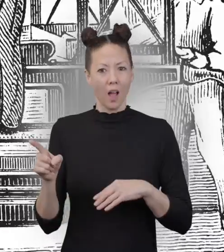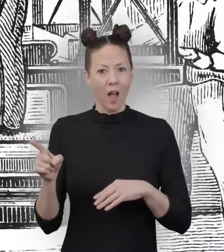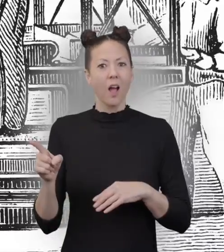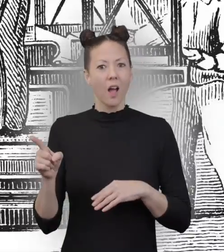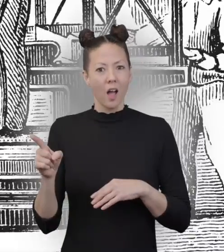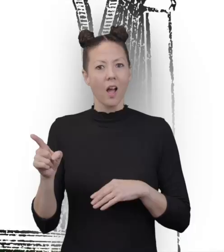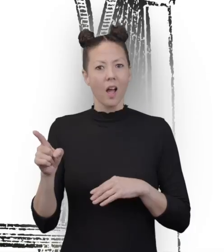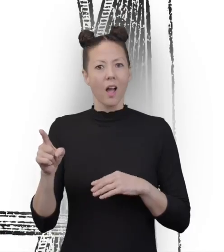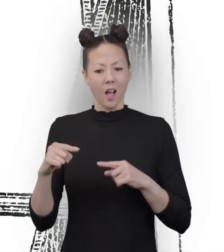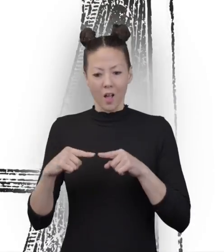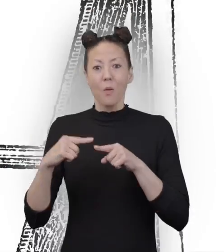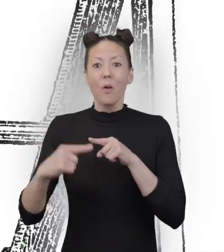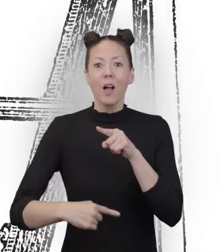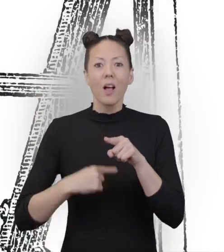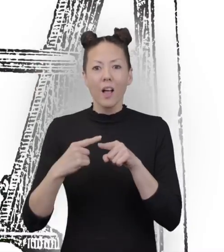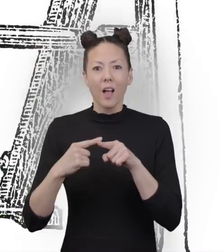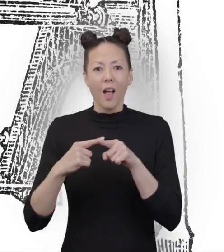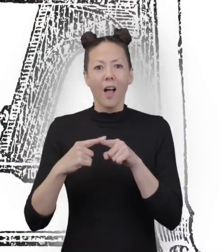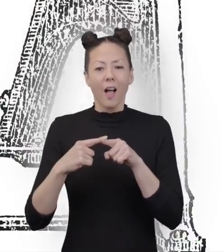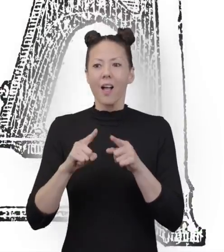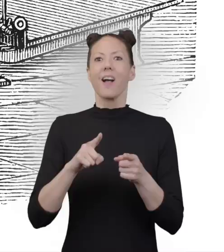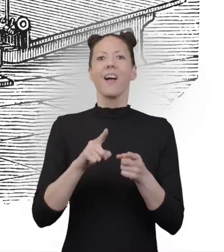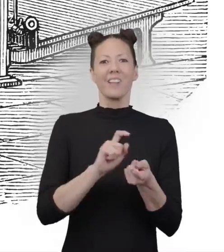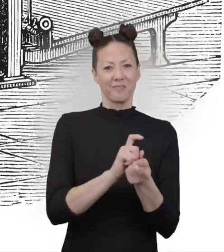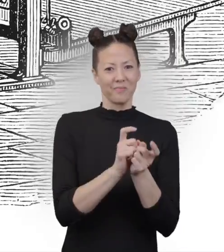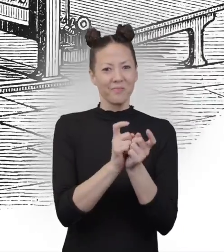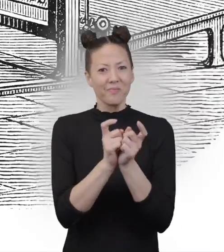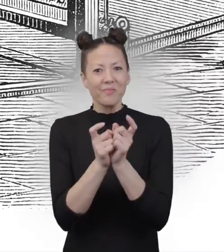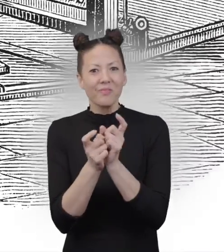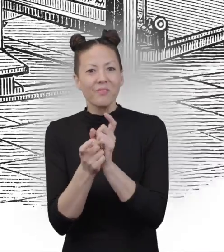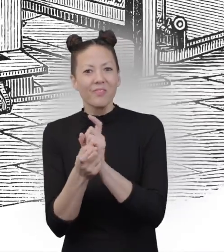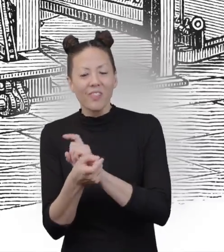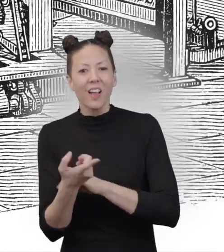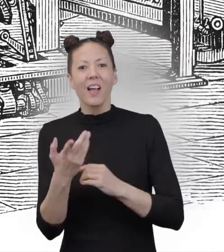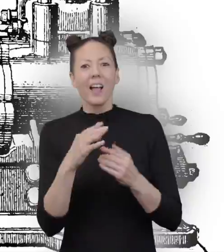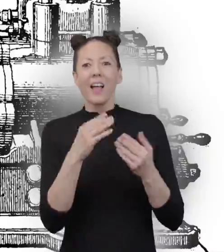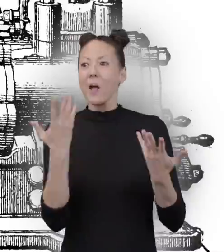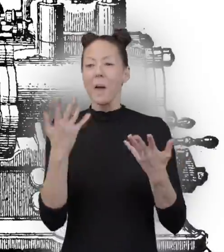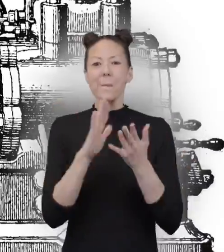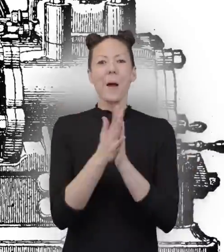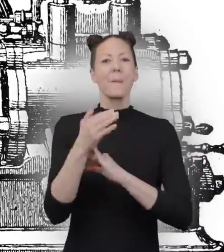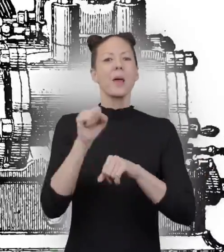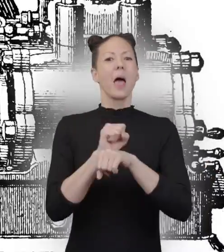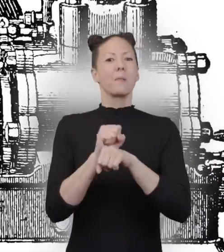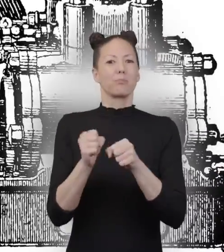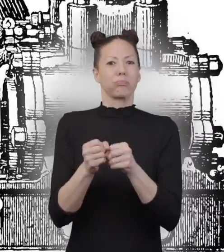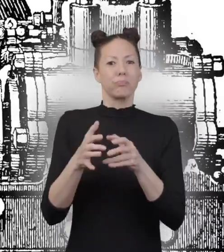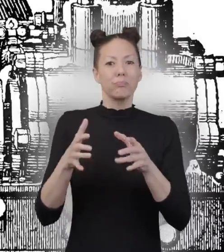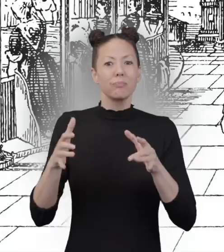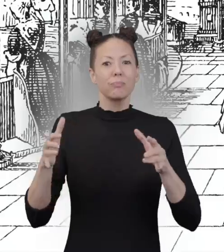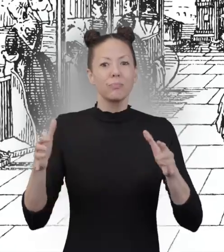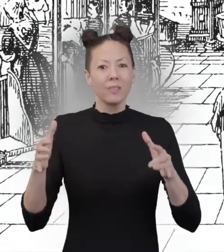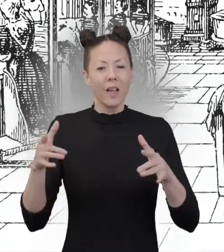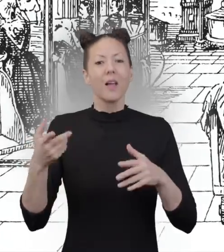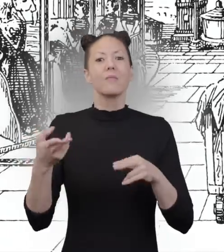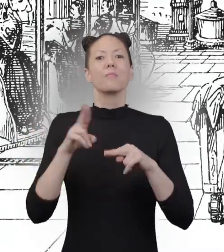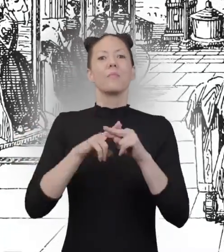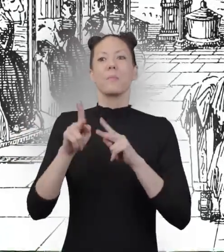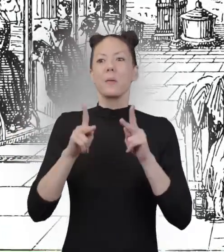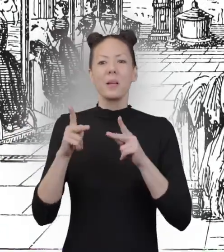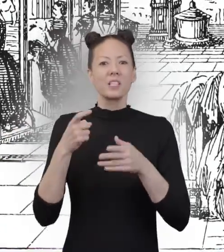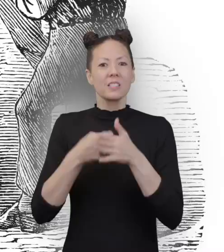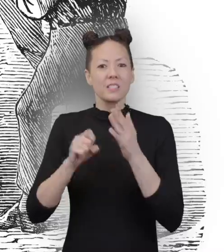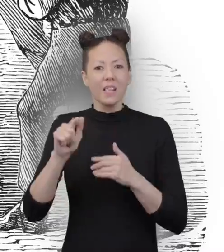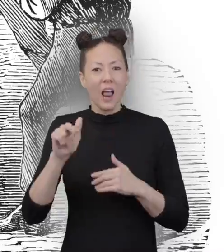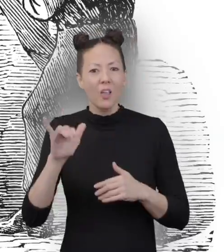Interchangeable parts really put product manufacturing on a roll, leading to labor unions, changes in people's salary and the